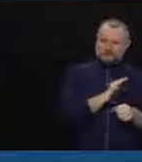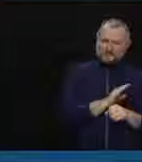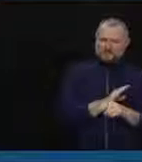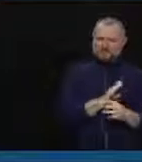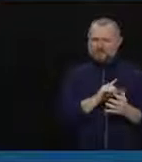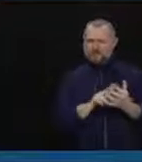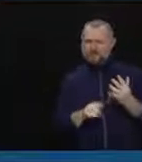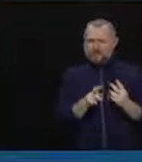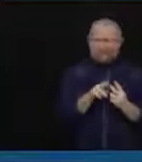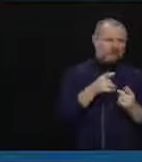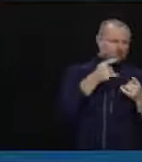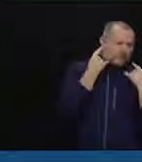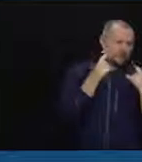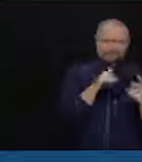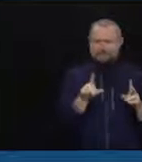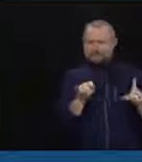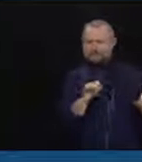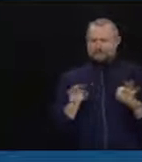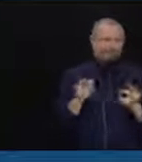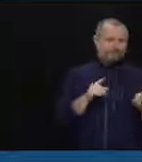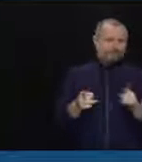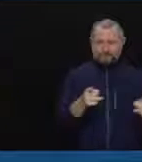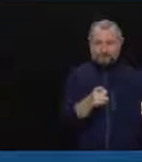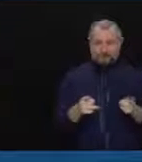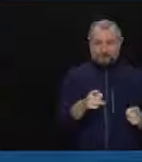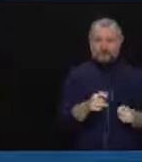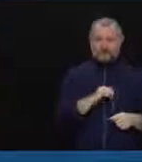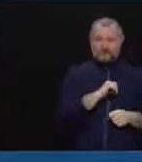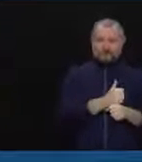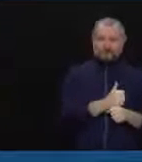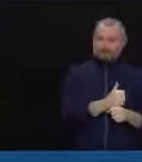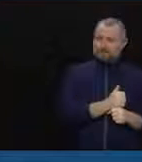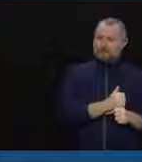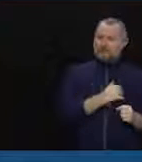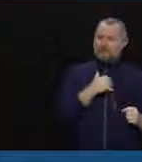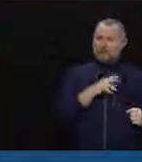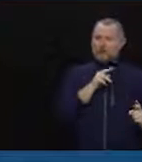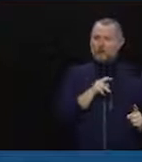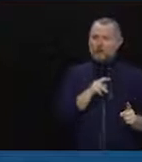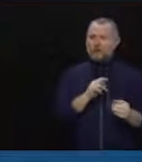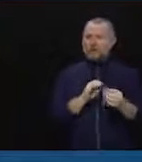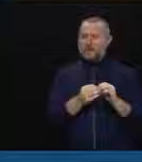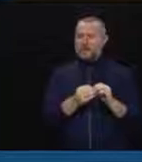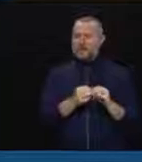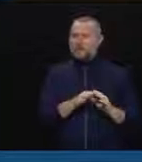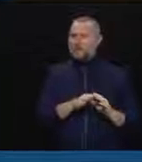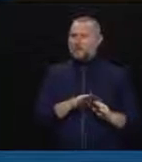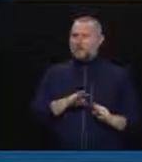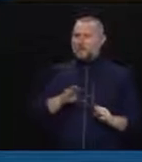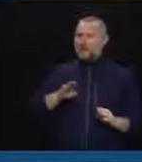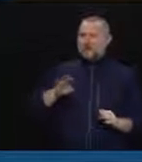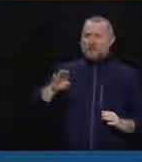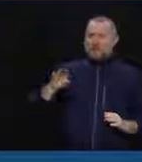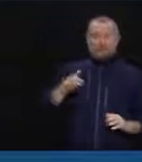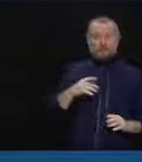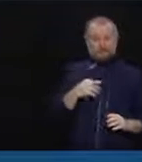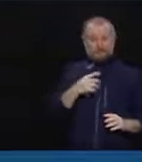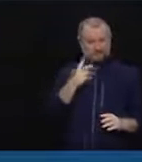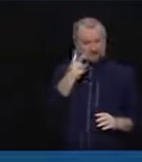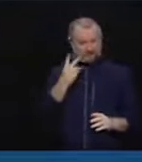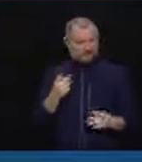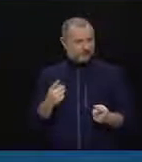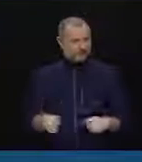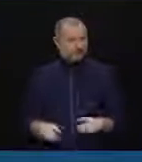requirement in place. Look at that trajectory. We saw it coming, it happened. We hit our peak on